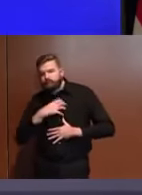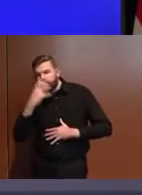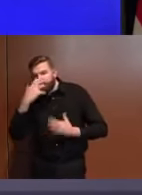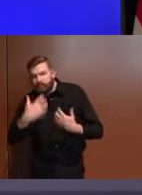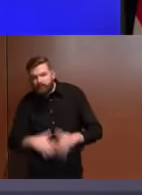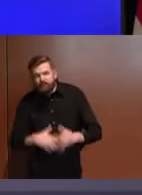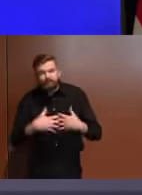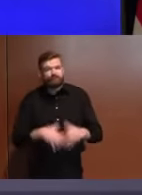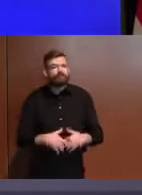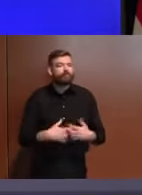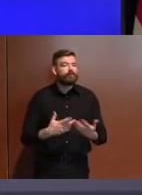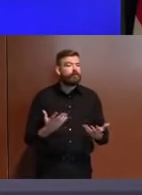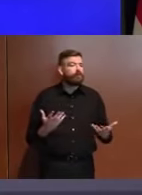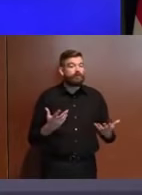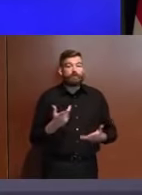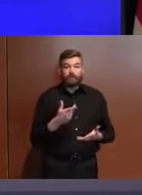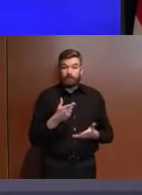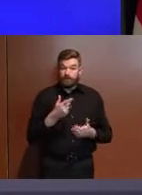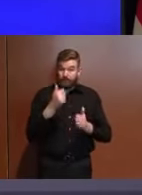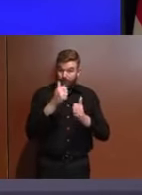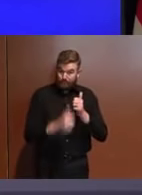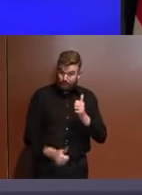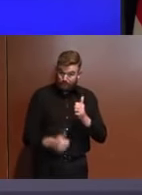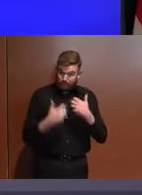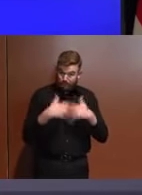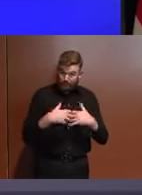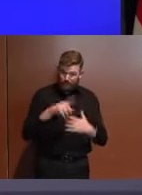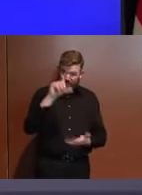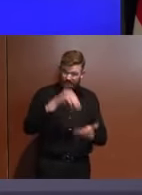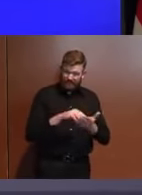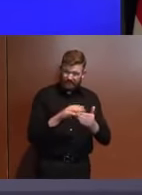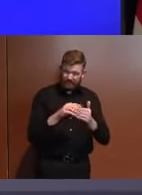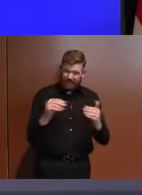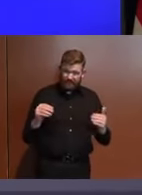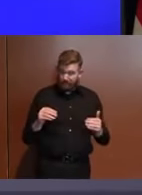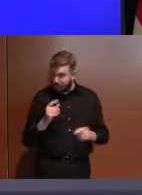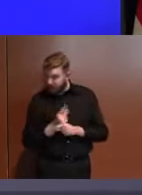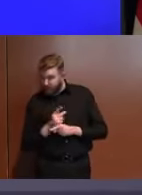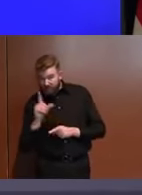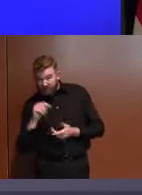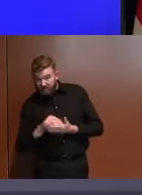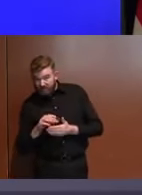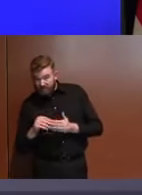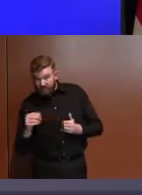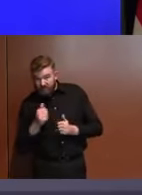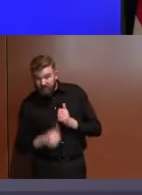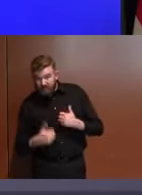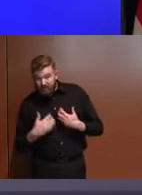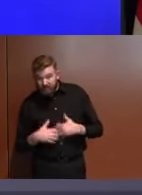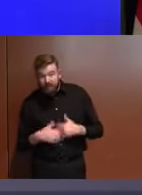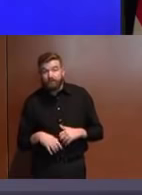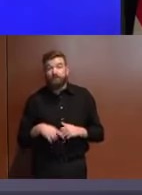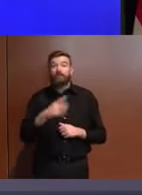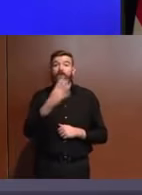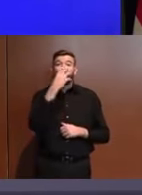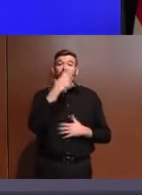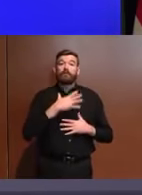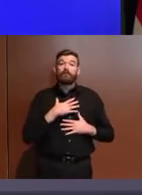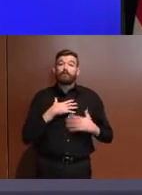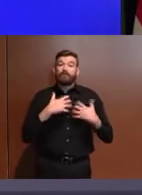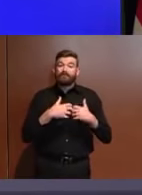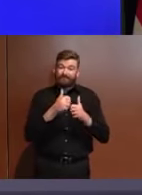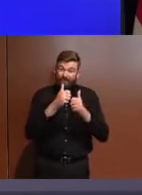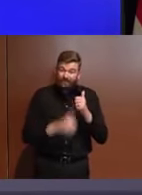it 20,000? Is a ventilator 20,000? That sound right, Matt? I think it's about $20,000 per ventilator. So that's something that we're